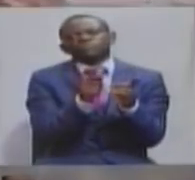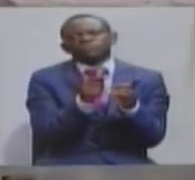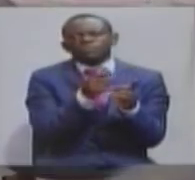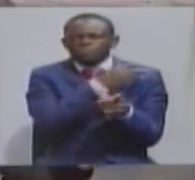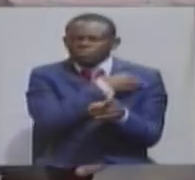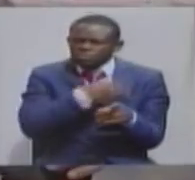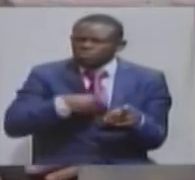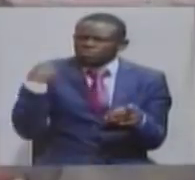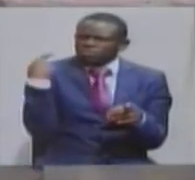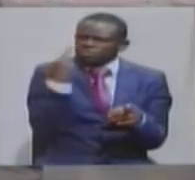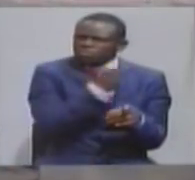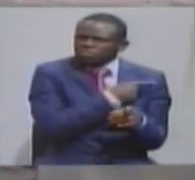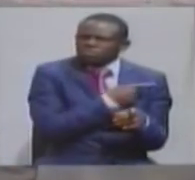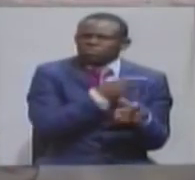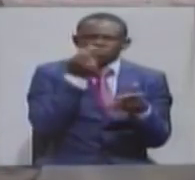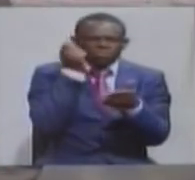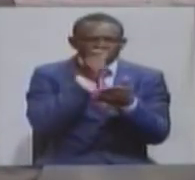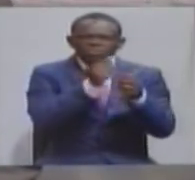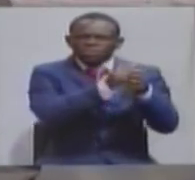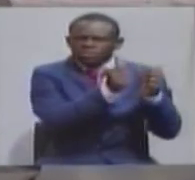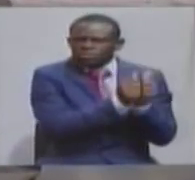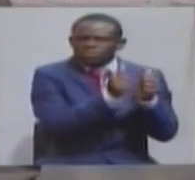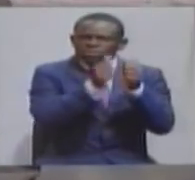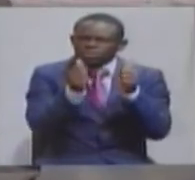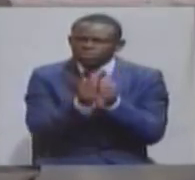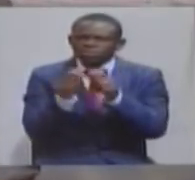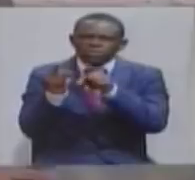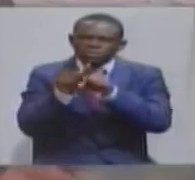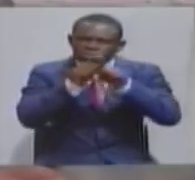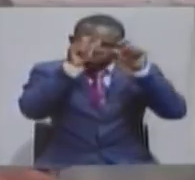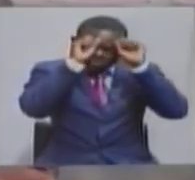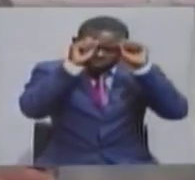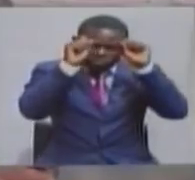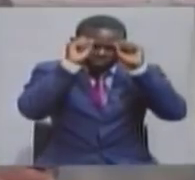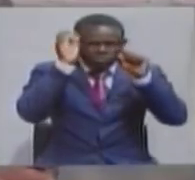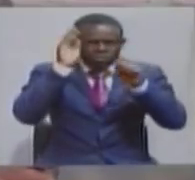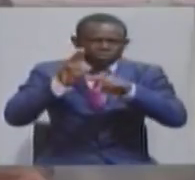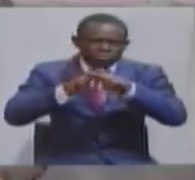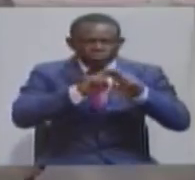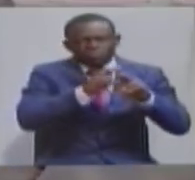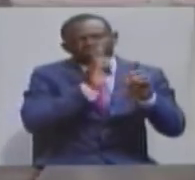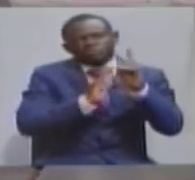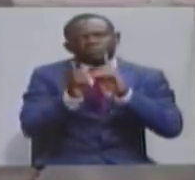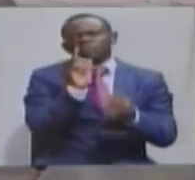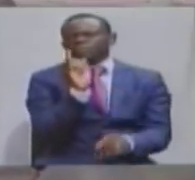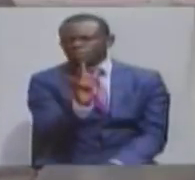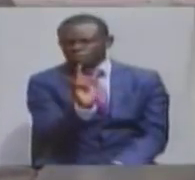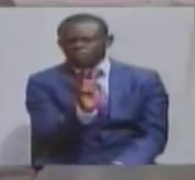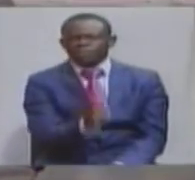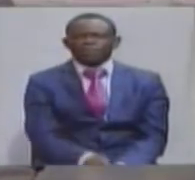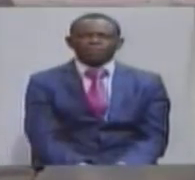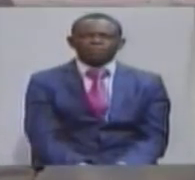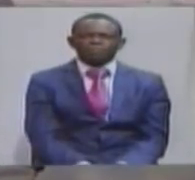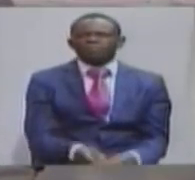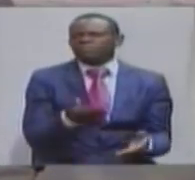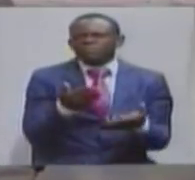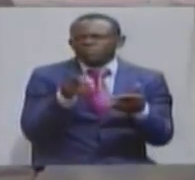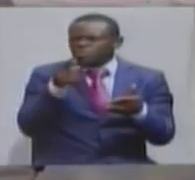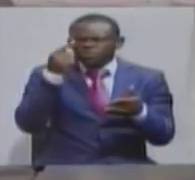them as presidents. Isn't that dialogue? What is dialogue? To go and say, let's sit down and